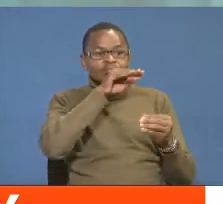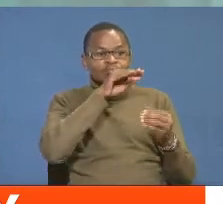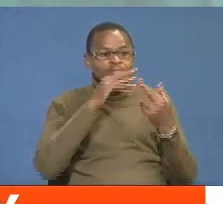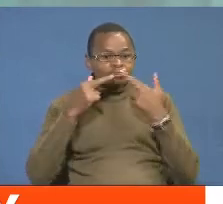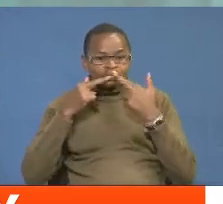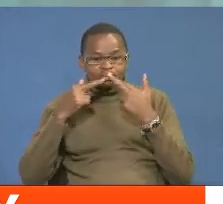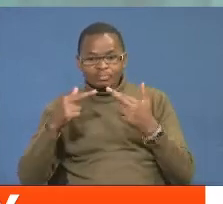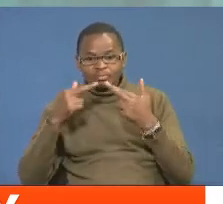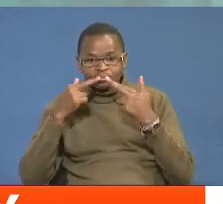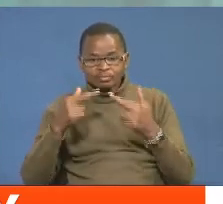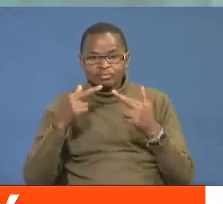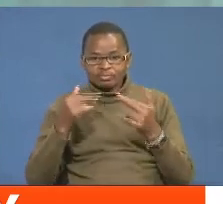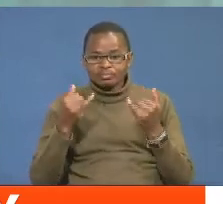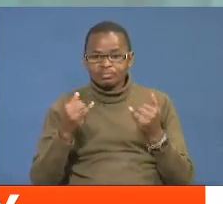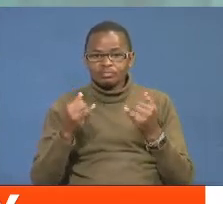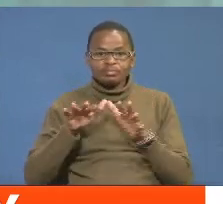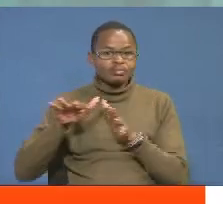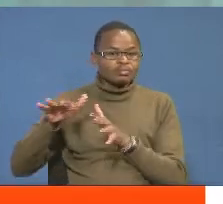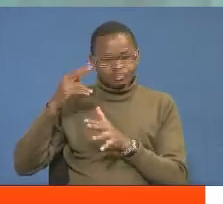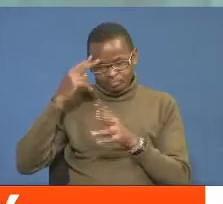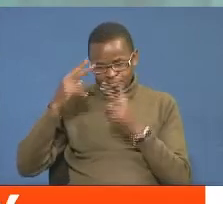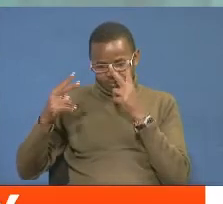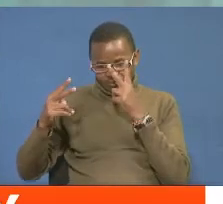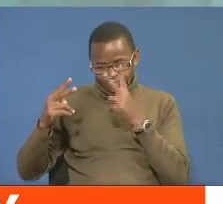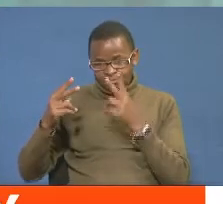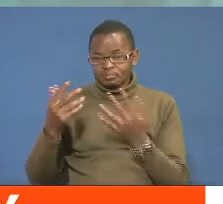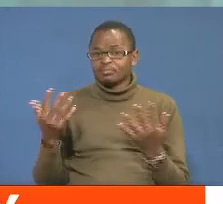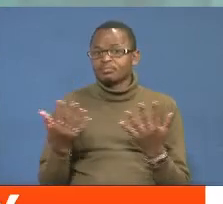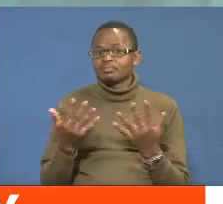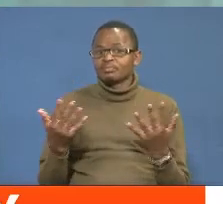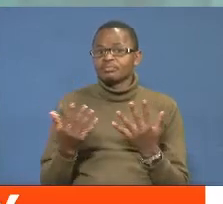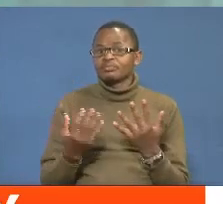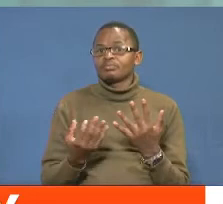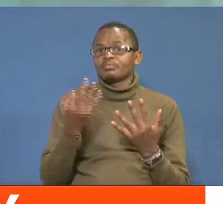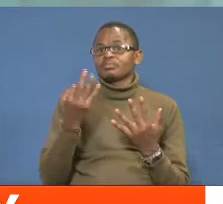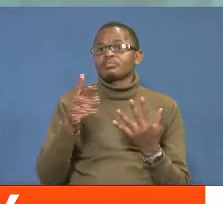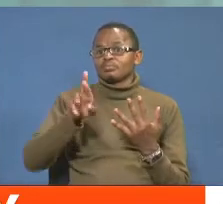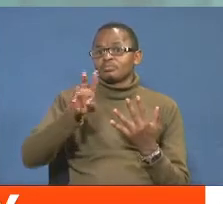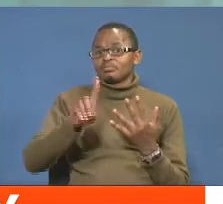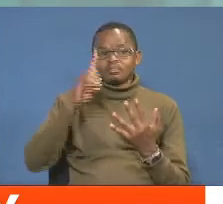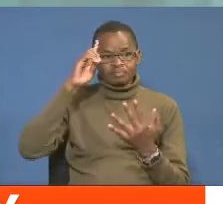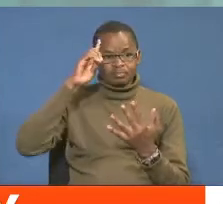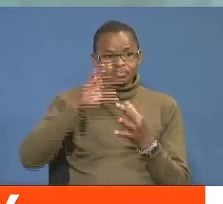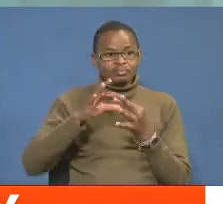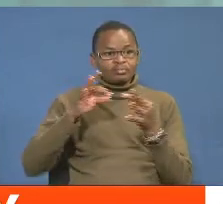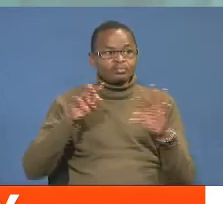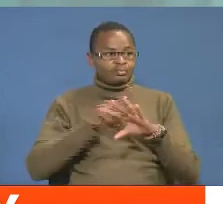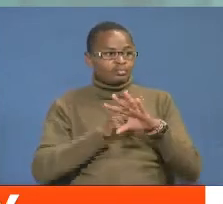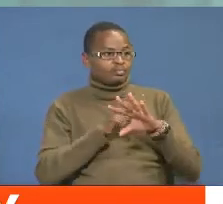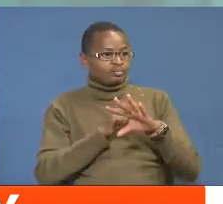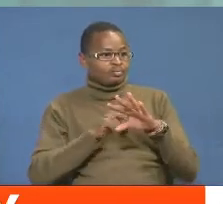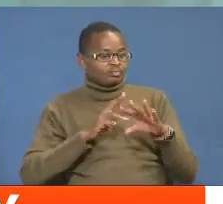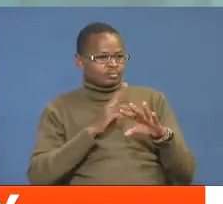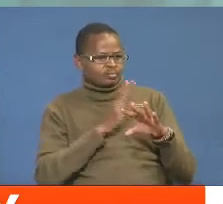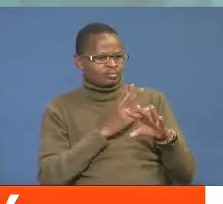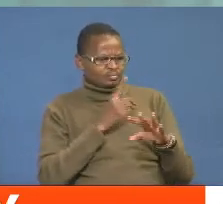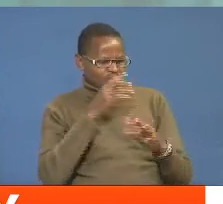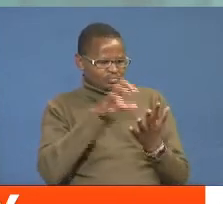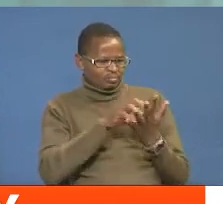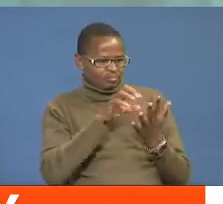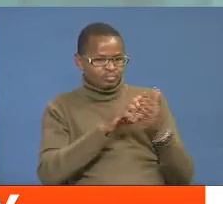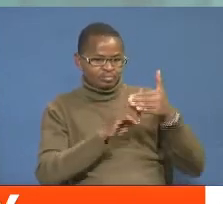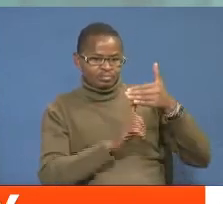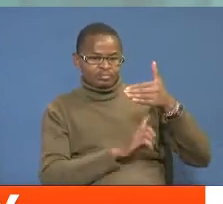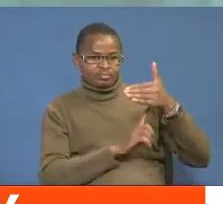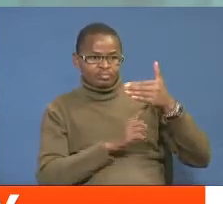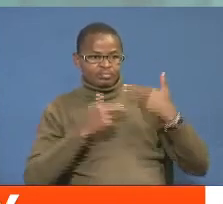being reported. Yeah. Now, are we foreseeing a situation whereby the third wave will be here for a long time? Do we see a situation whereby the